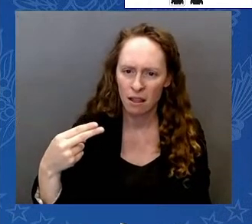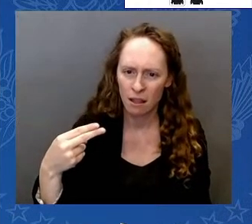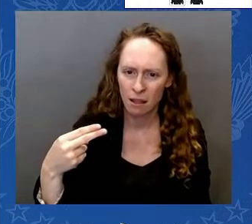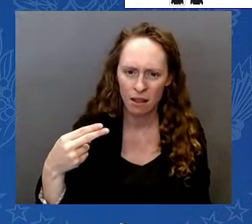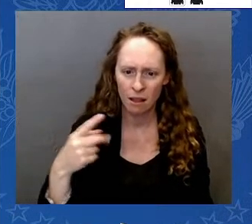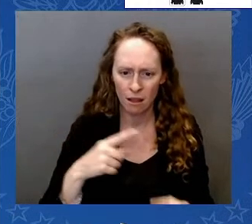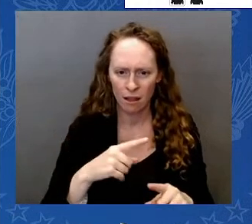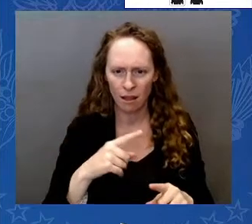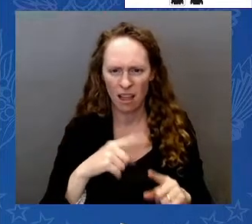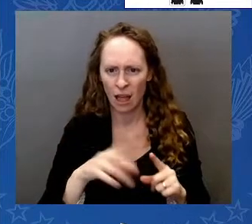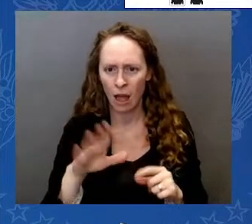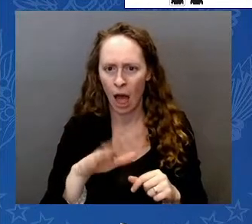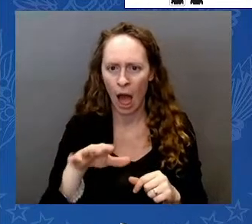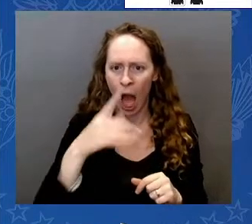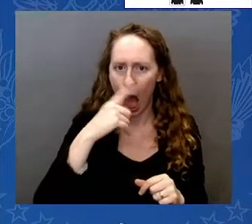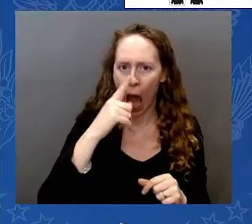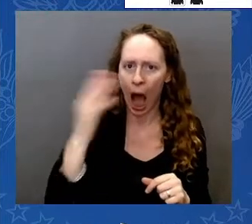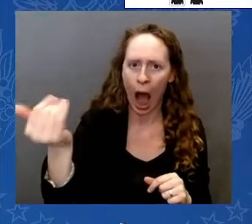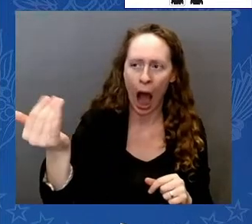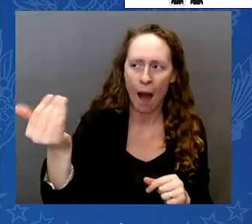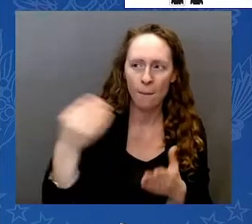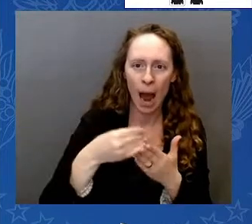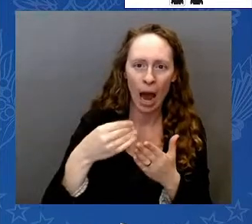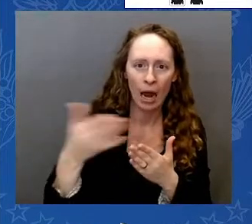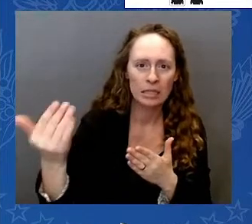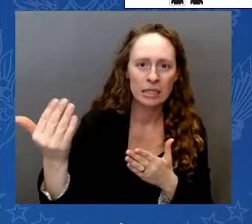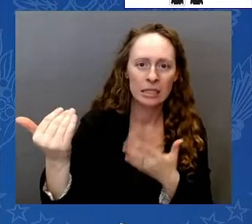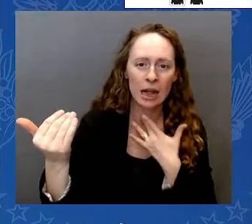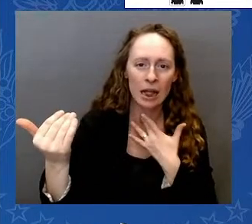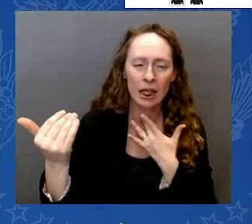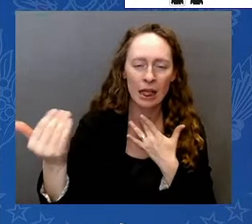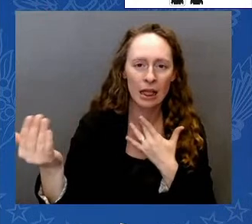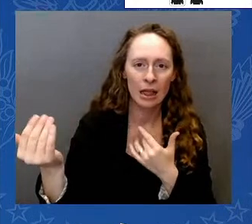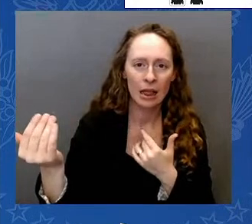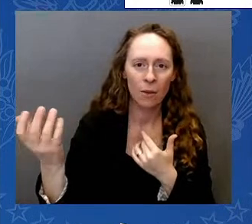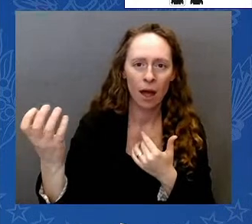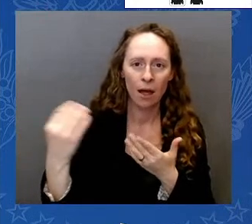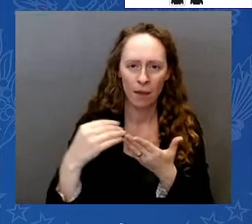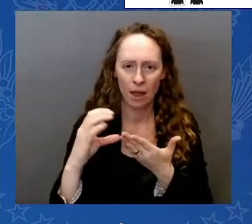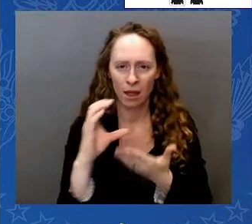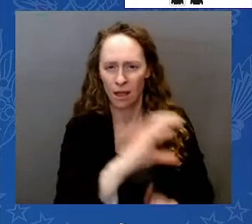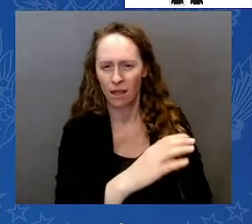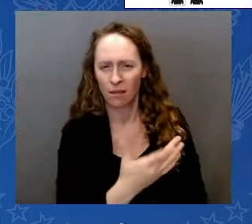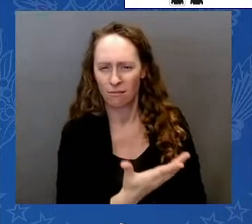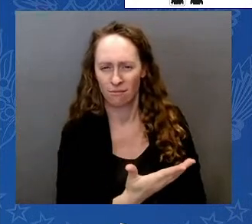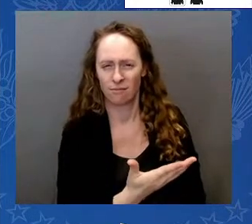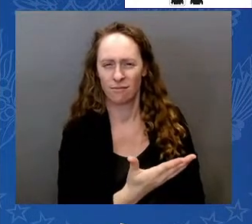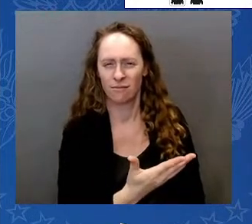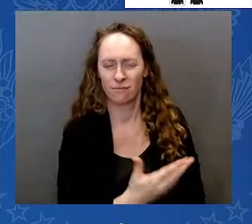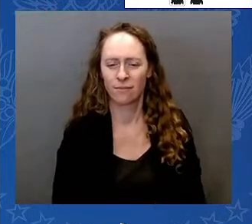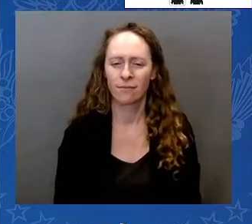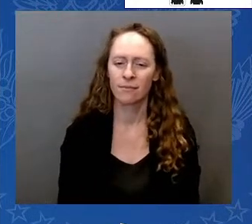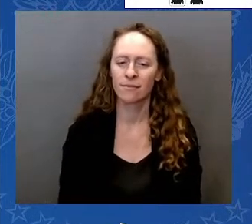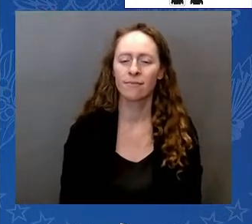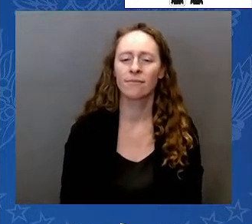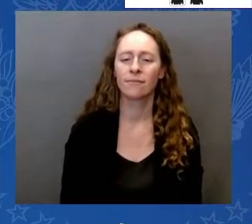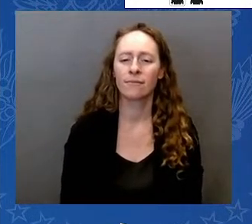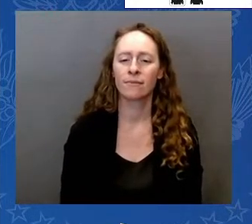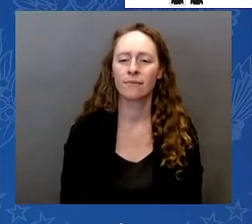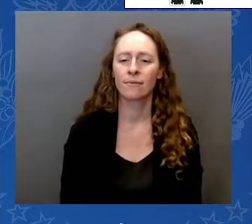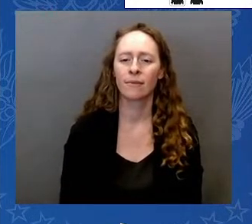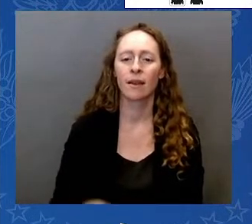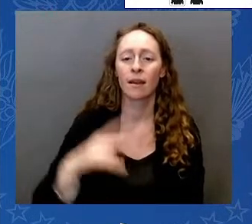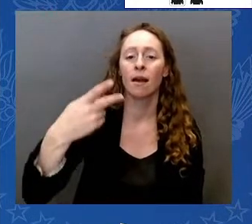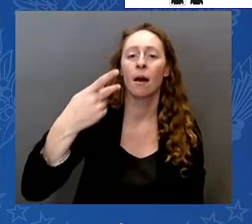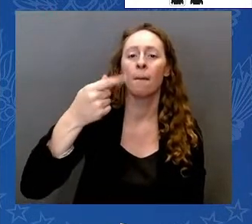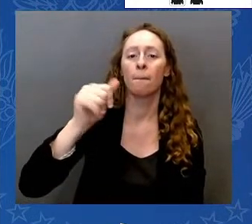Gosar, he's written 3 separate letters to the administration asking for projects in his district. He says they'd enhance the quality